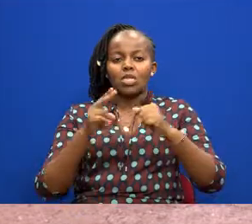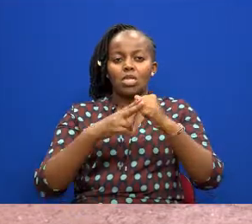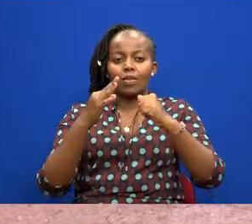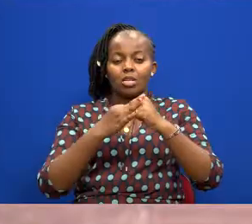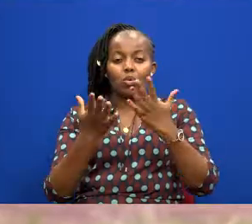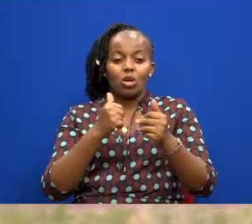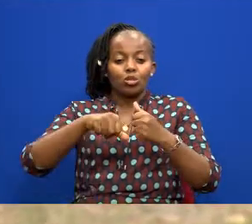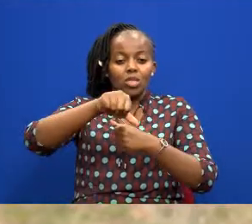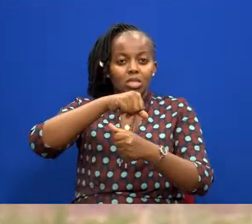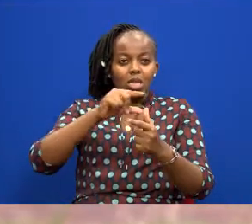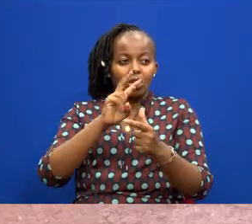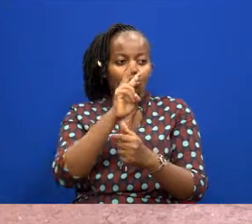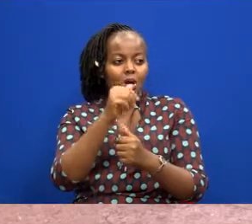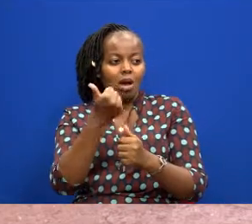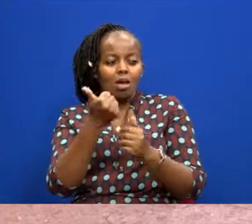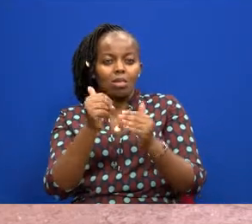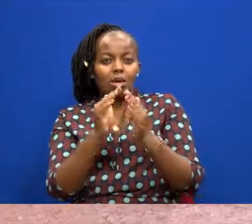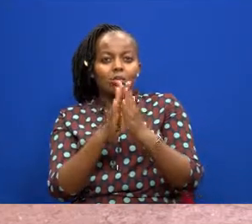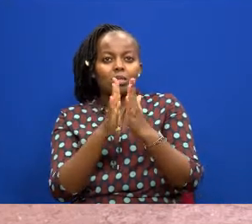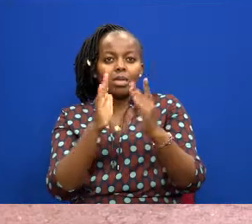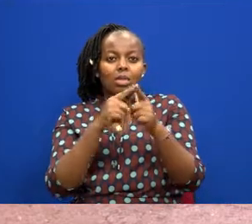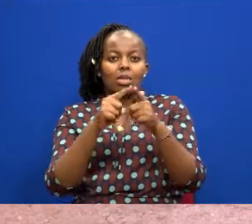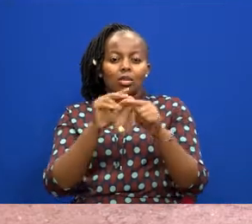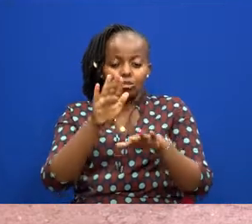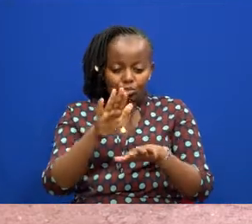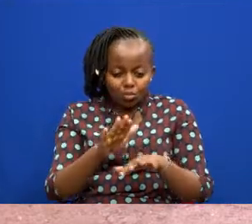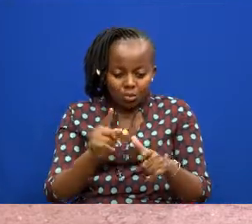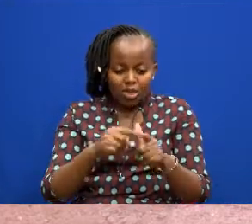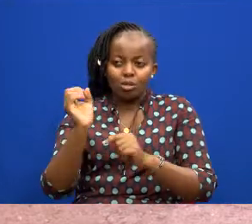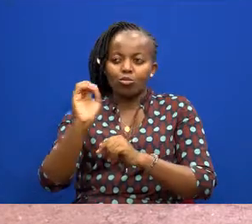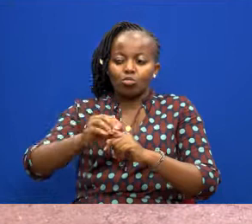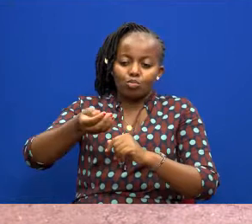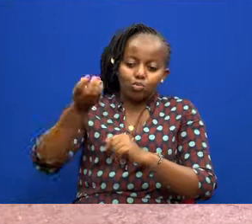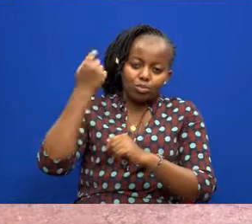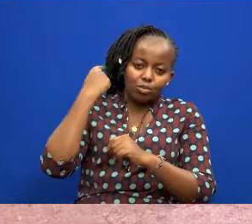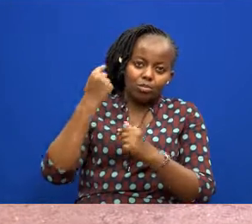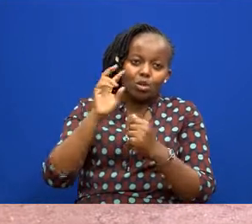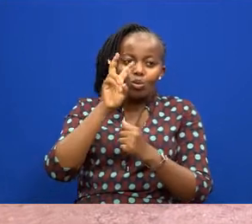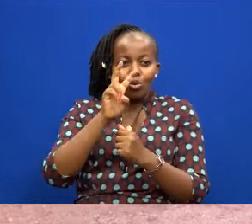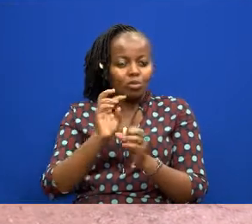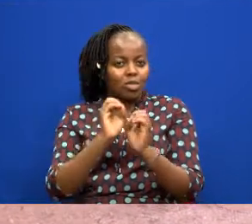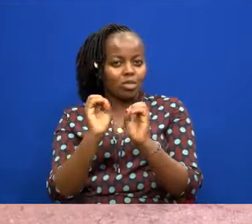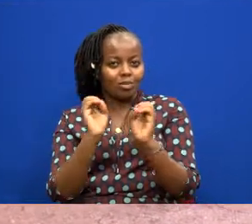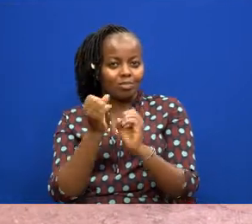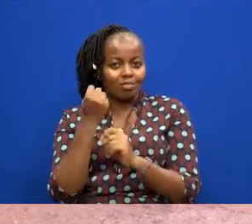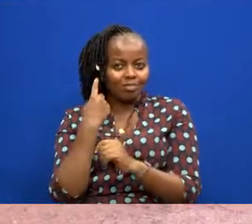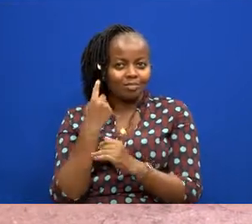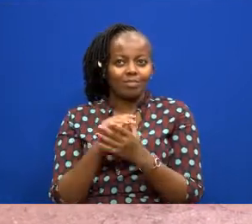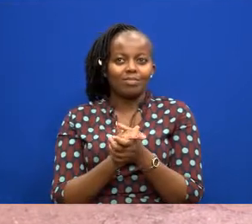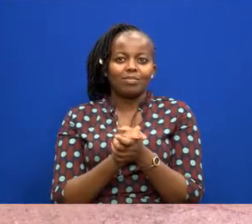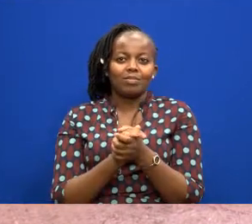kidogo and then you throw it. Sawa sawa.